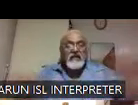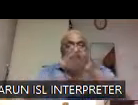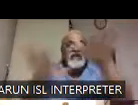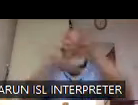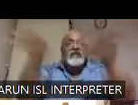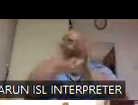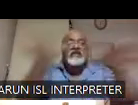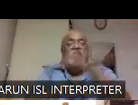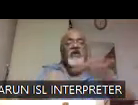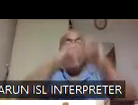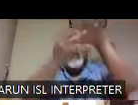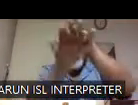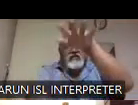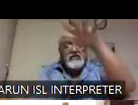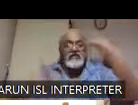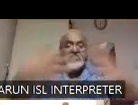development.